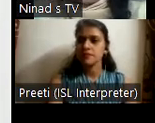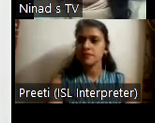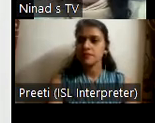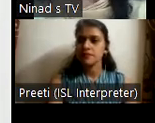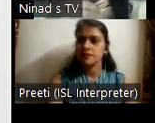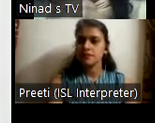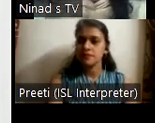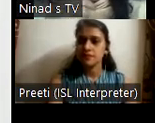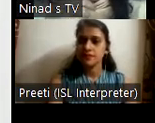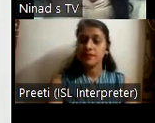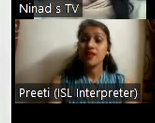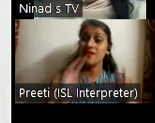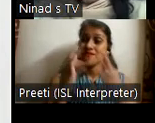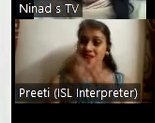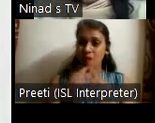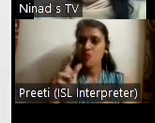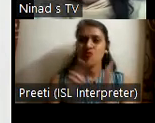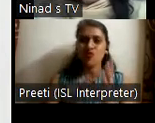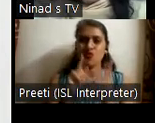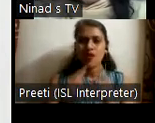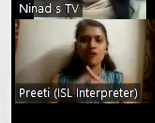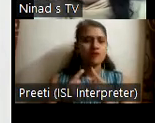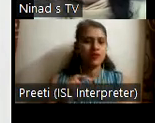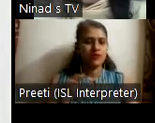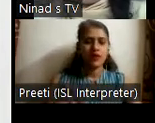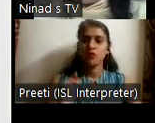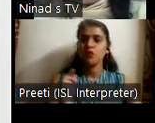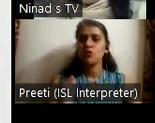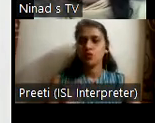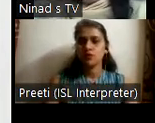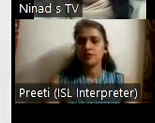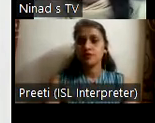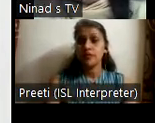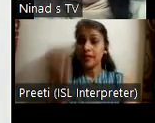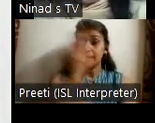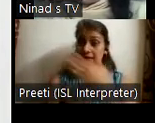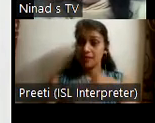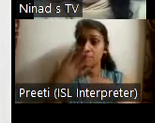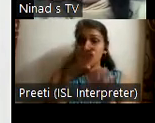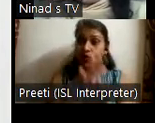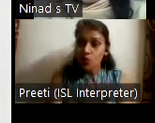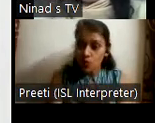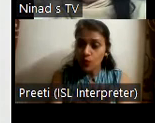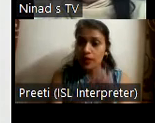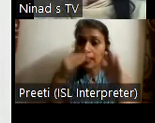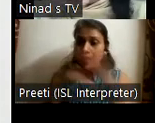affected within the family as a unit. So so talking about disability inclusion at a micro level